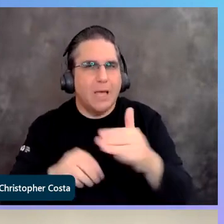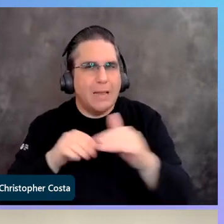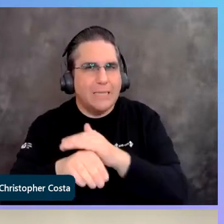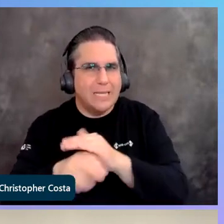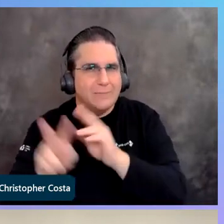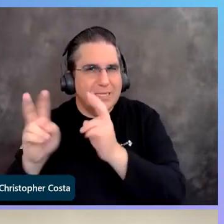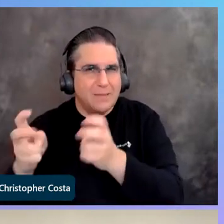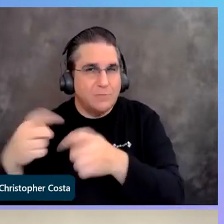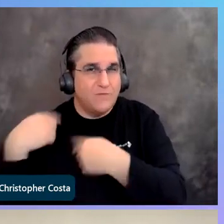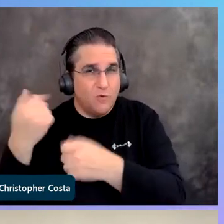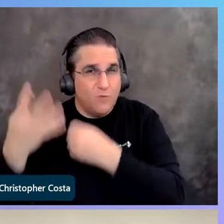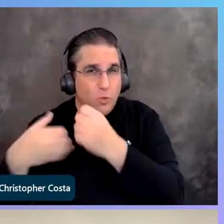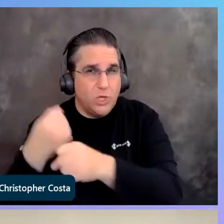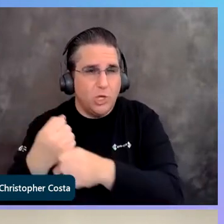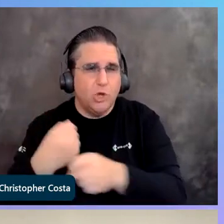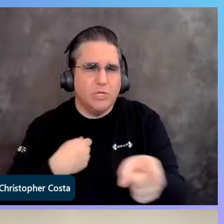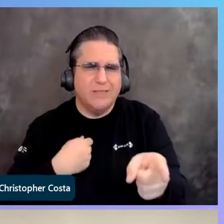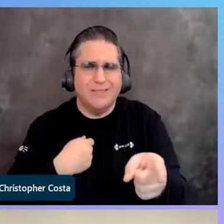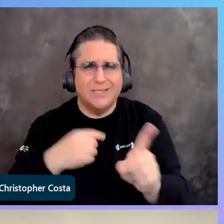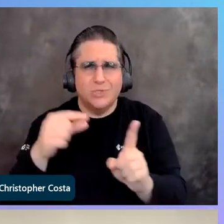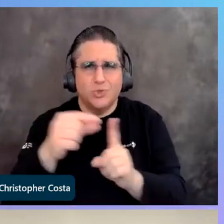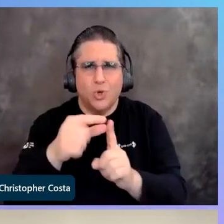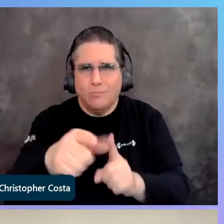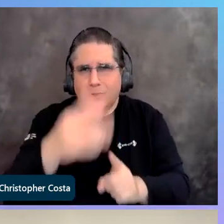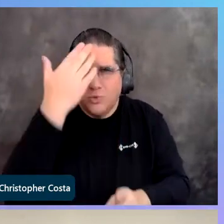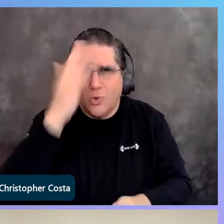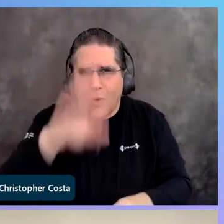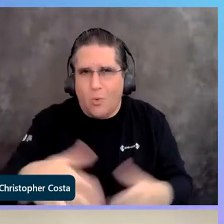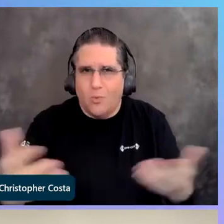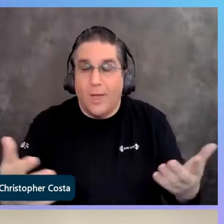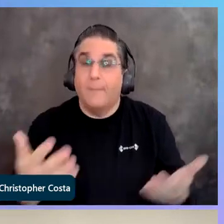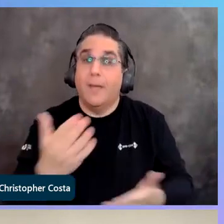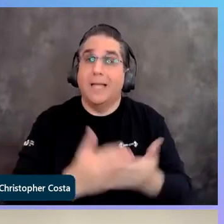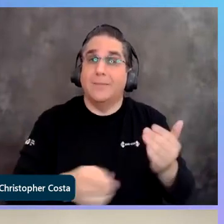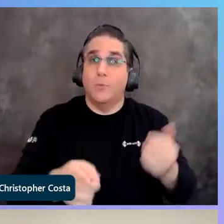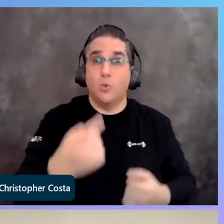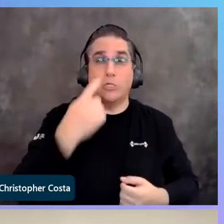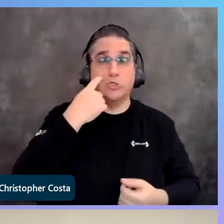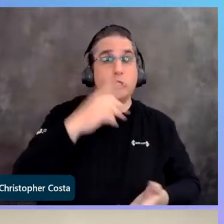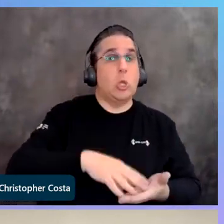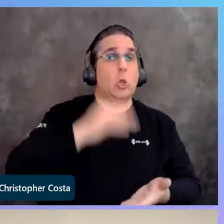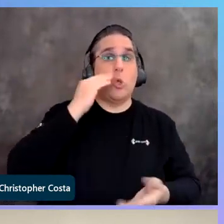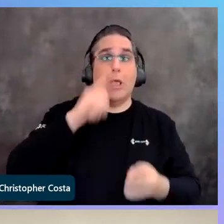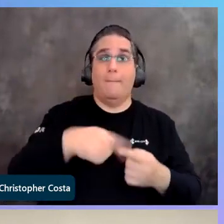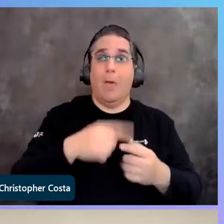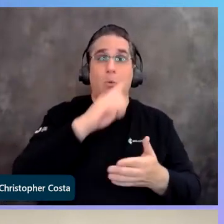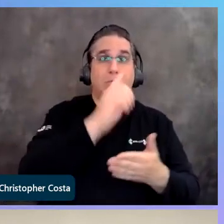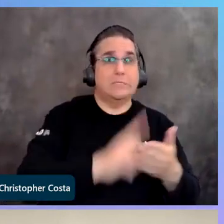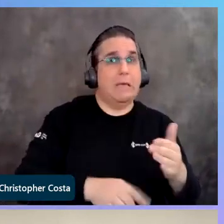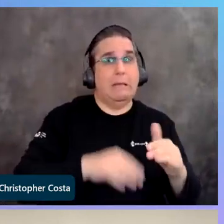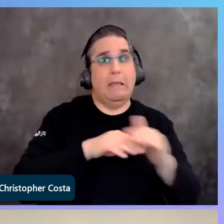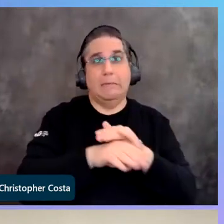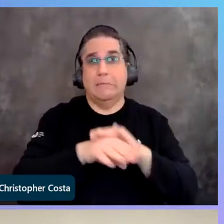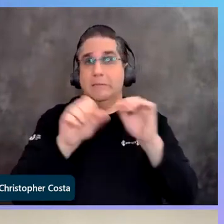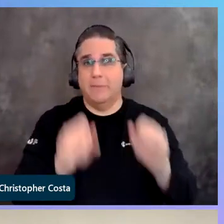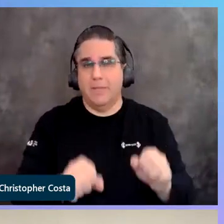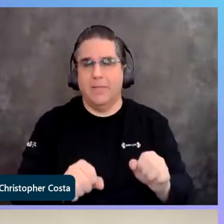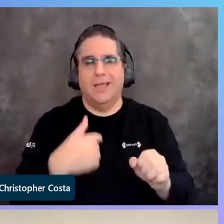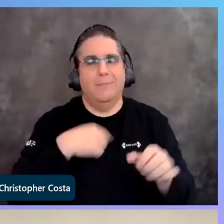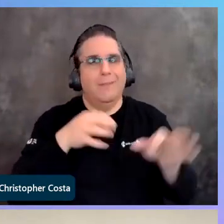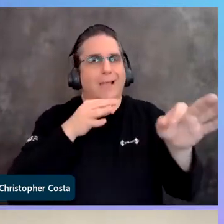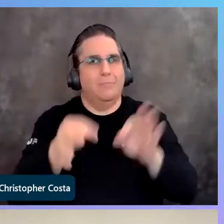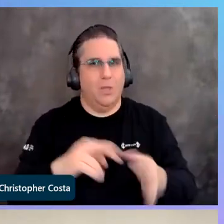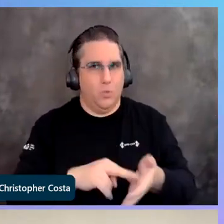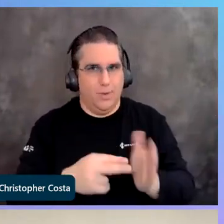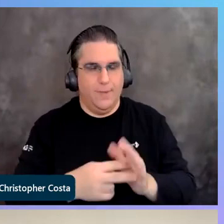term's not going to be new to you, but for those that are new to design and accessibility, let's just briefly go over what that's going to mean.